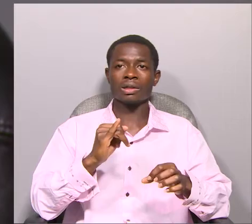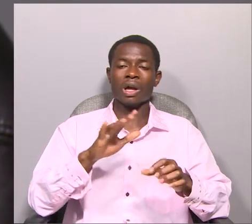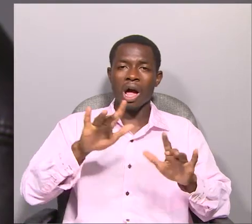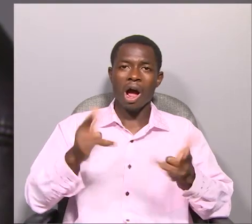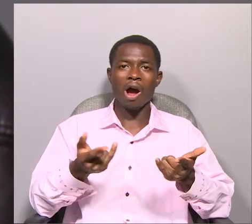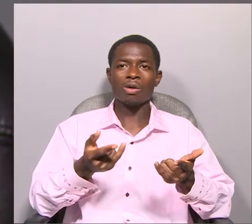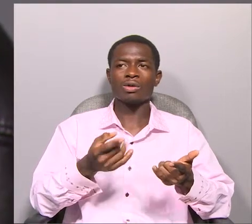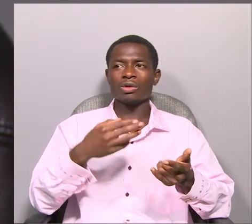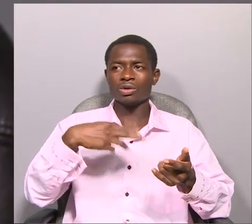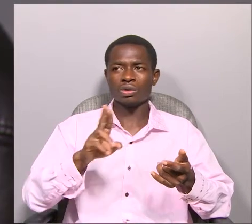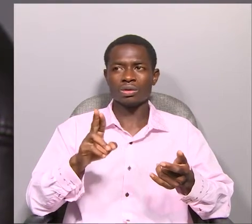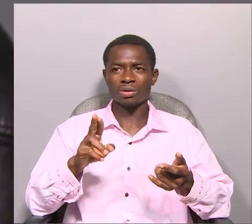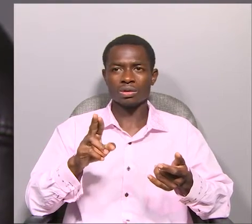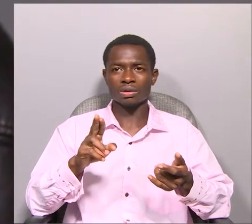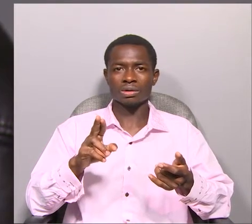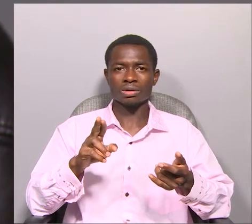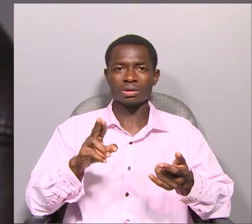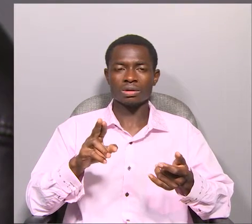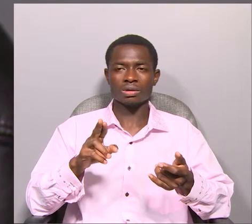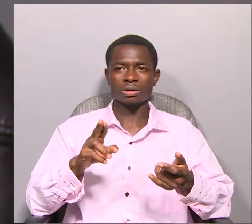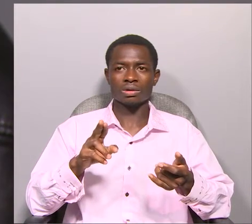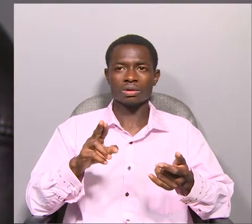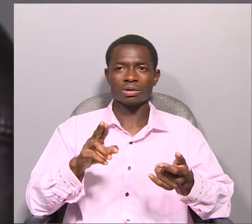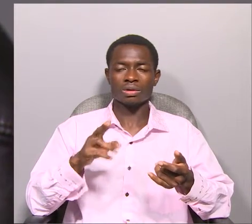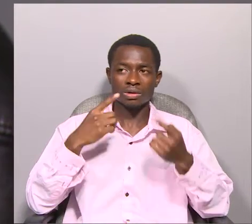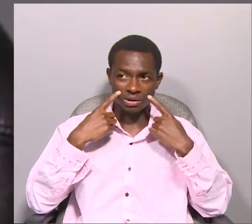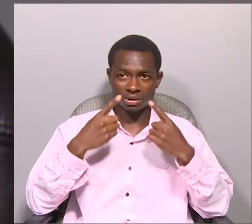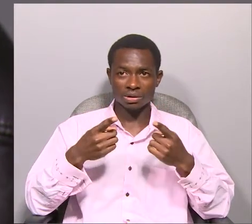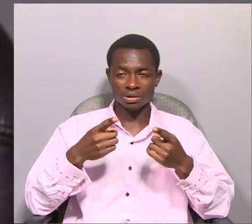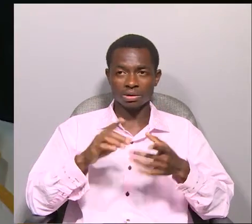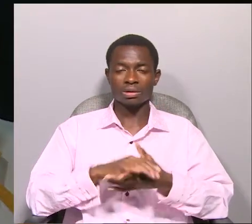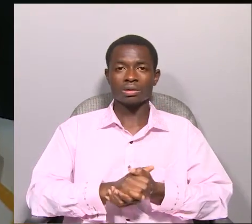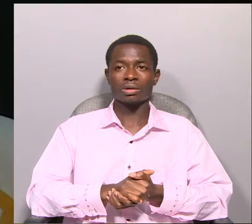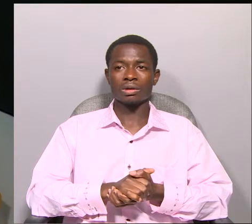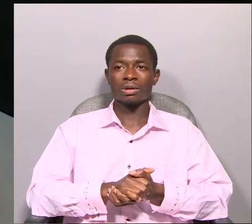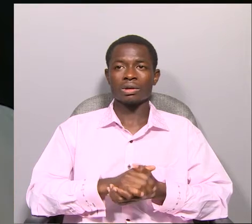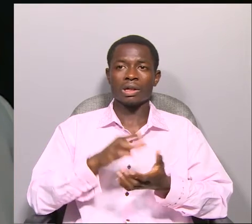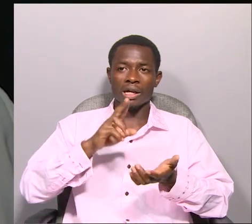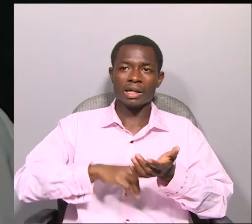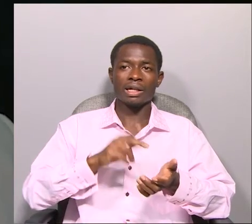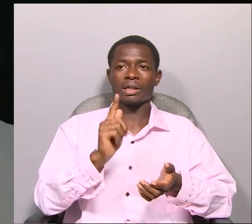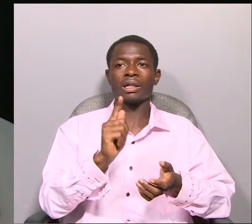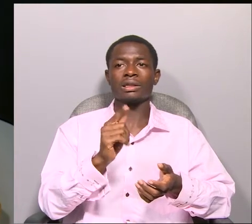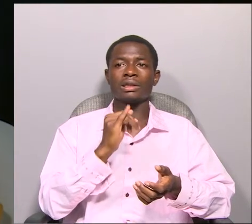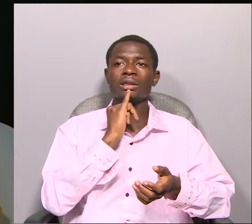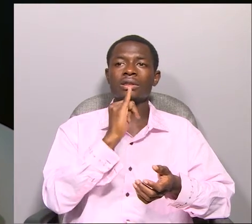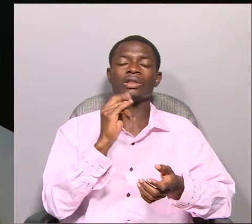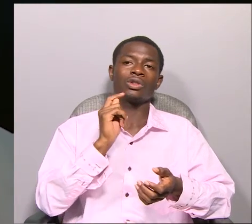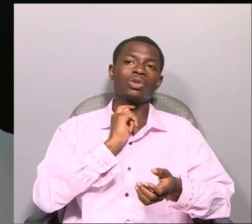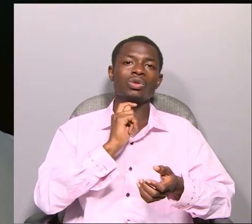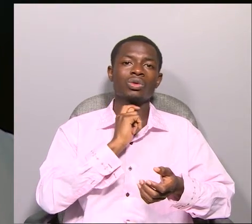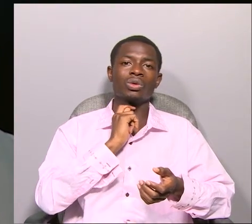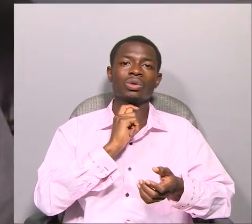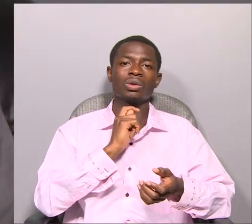mining, be it gold, be it nickel, or any other. You know, that's why you